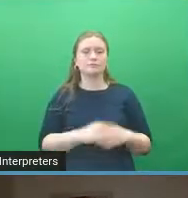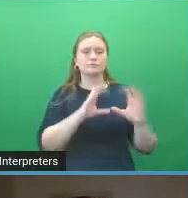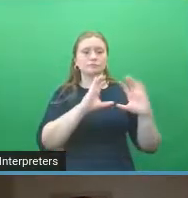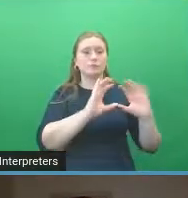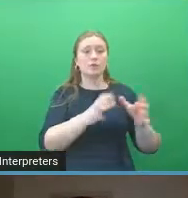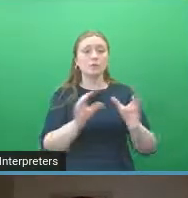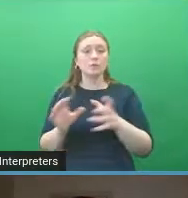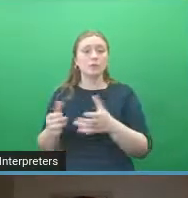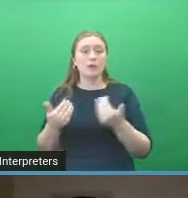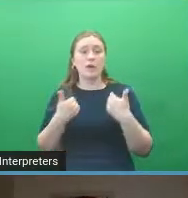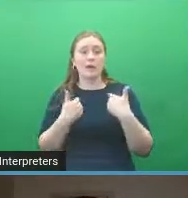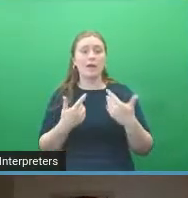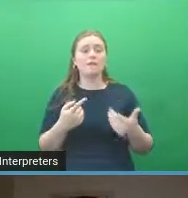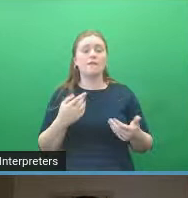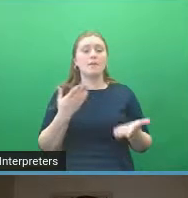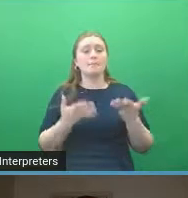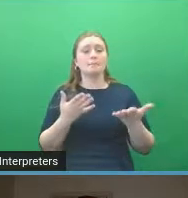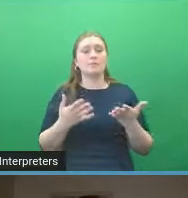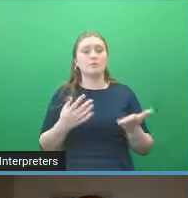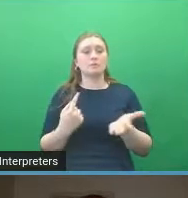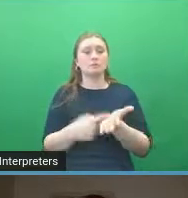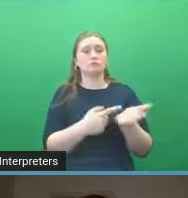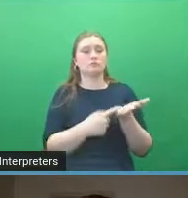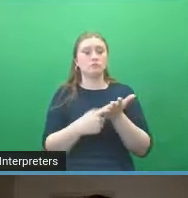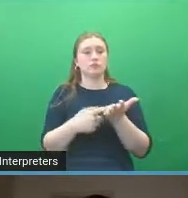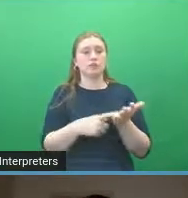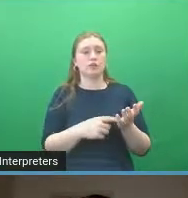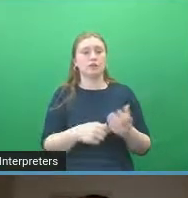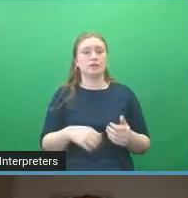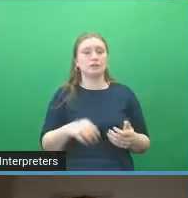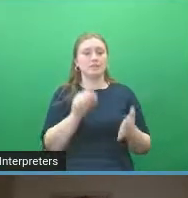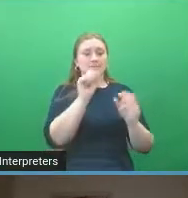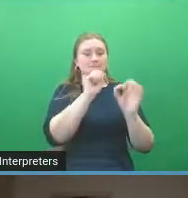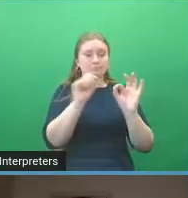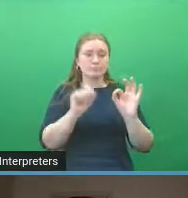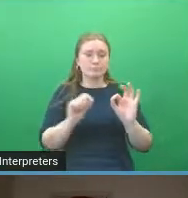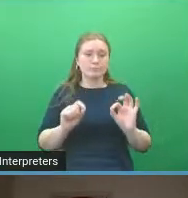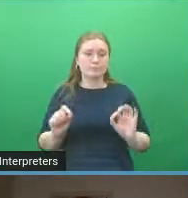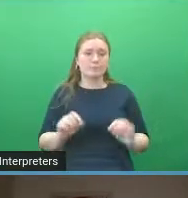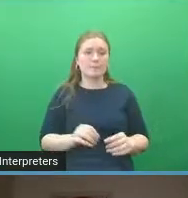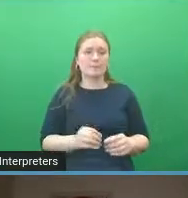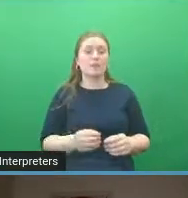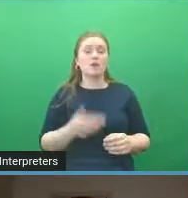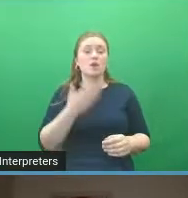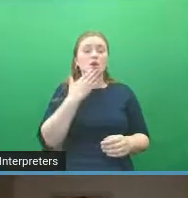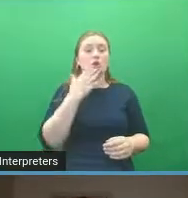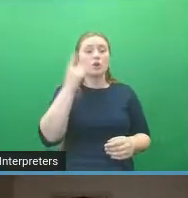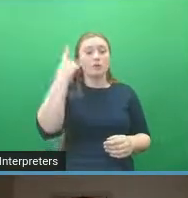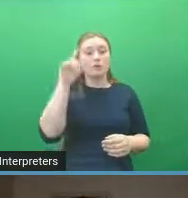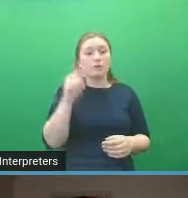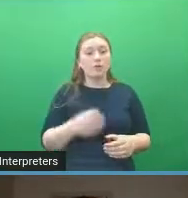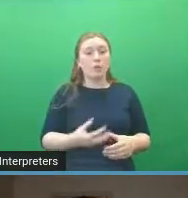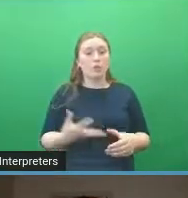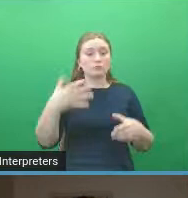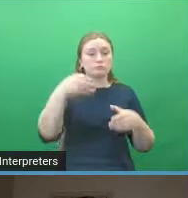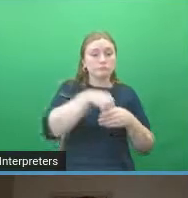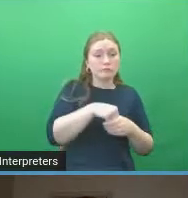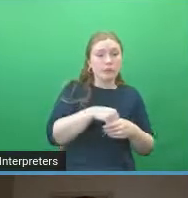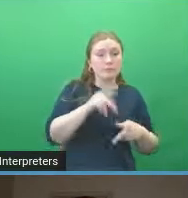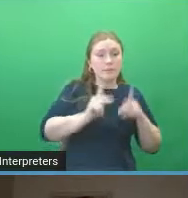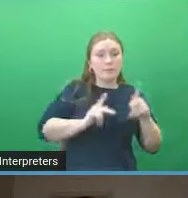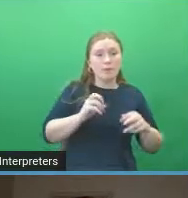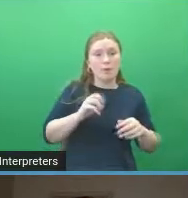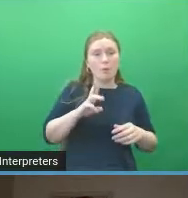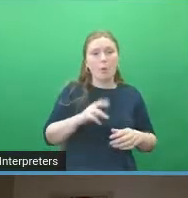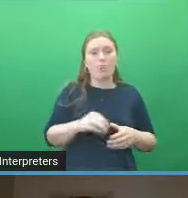engage through text or through speech and video. This provides both extroverts and introverts a new opportunity to learn and collaborate. They